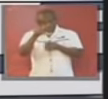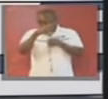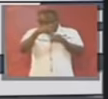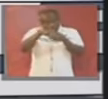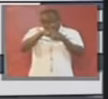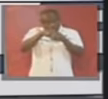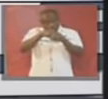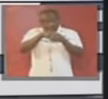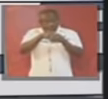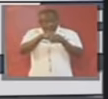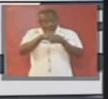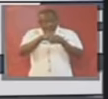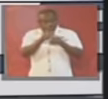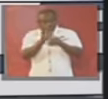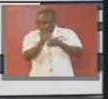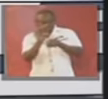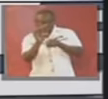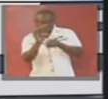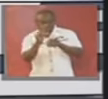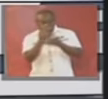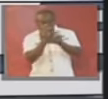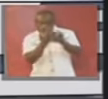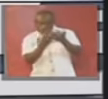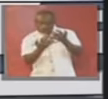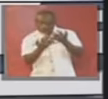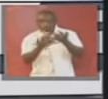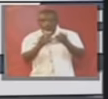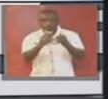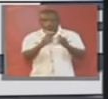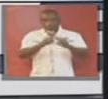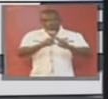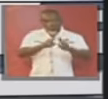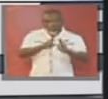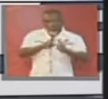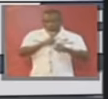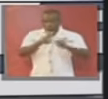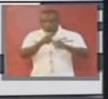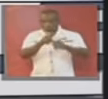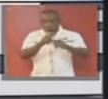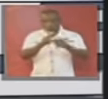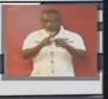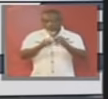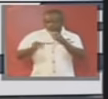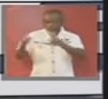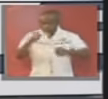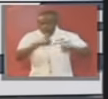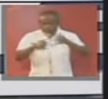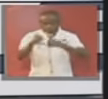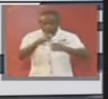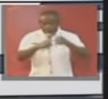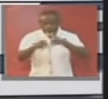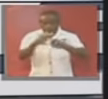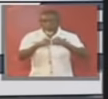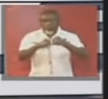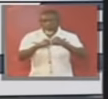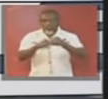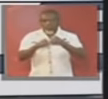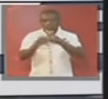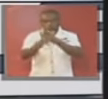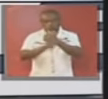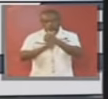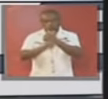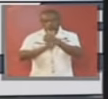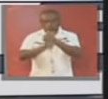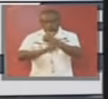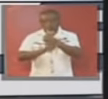immune response is mounted towards a vaccine, that DNA is destroyed. So in summary, the COVID